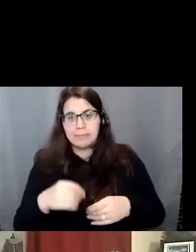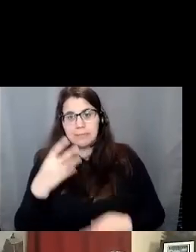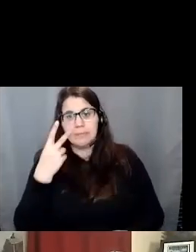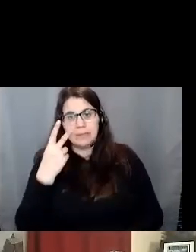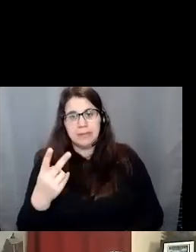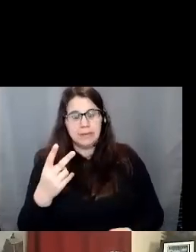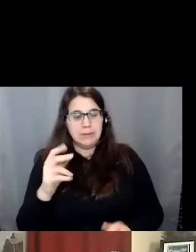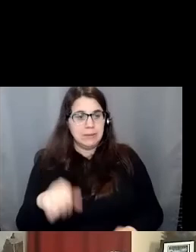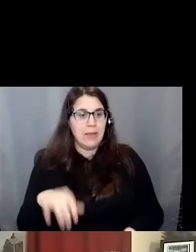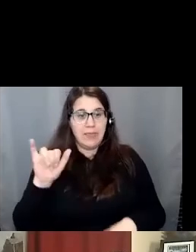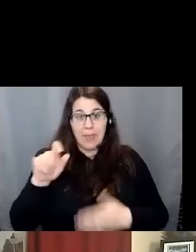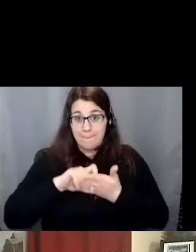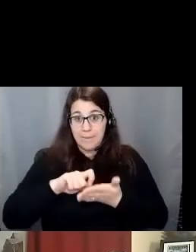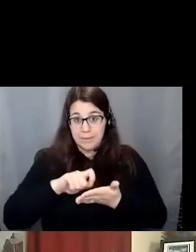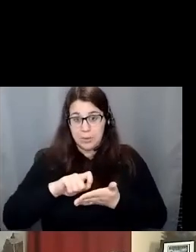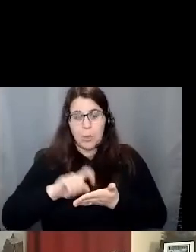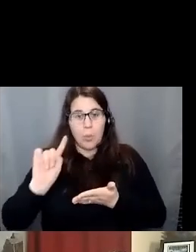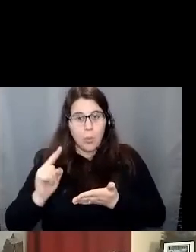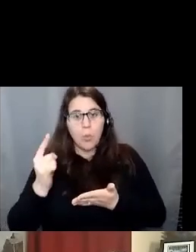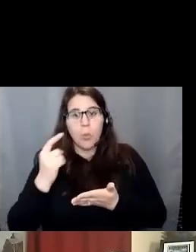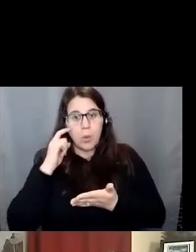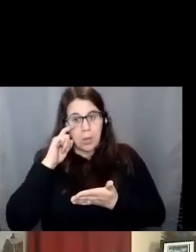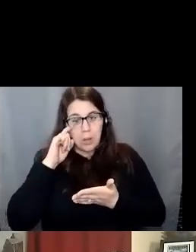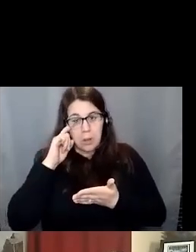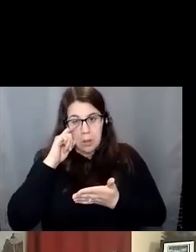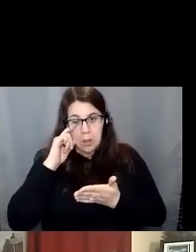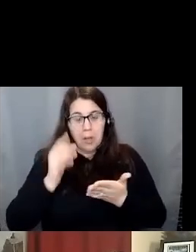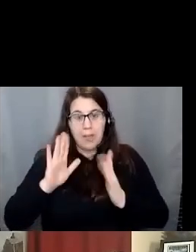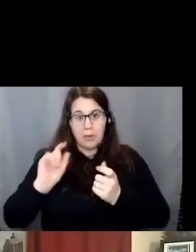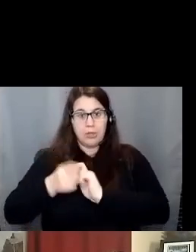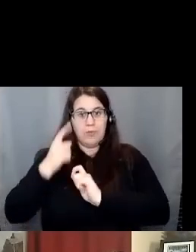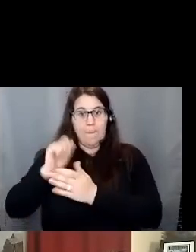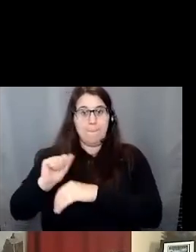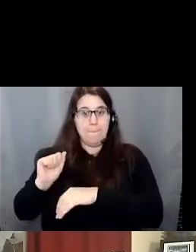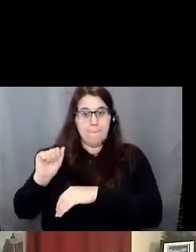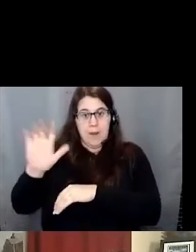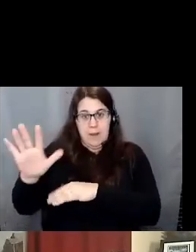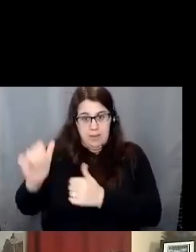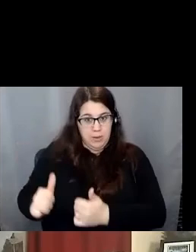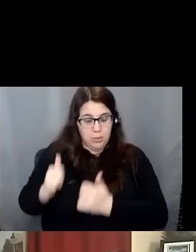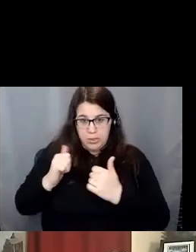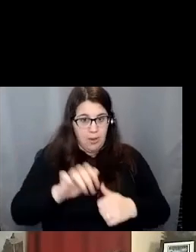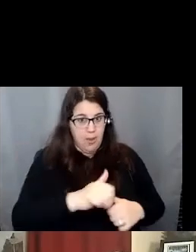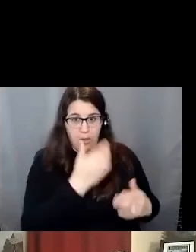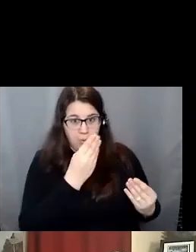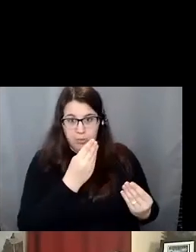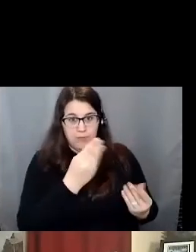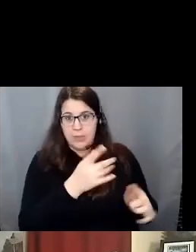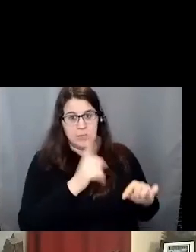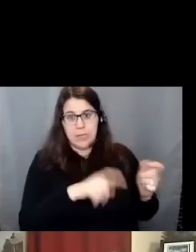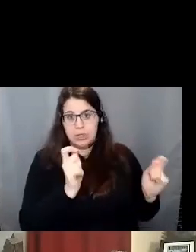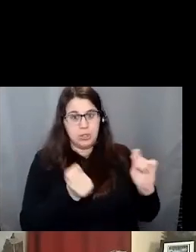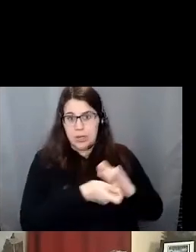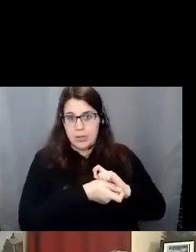that the pencil icon on this one will only allow you to change the mailing address. No other information in here will be changed or be